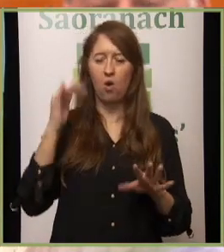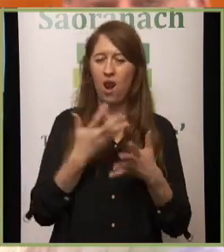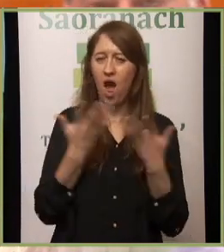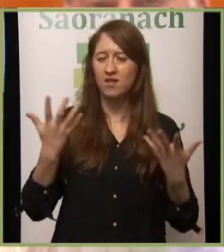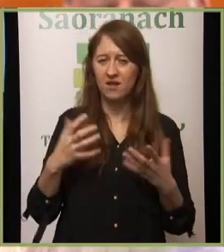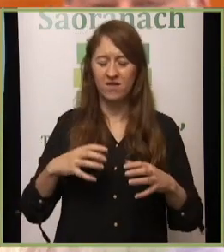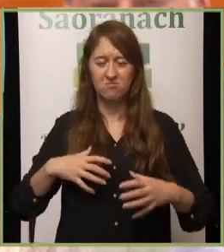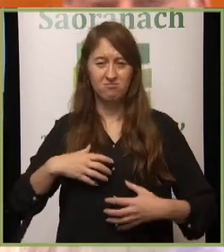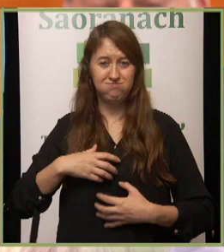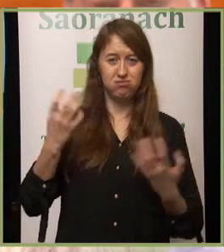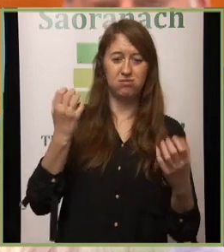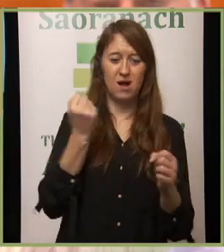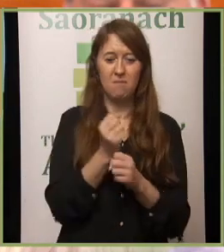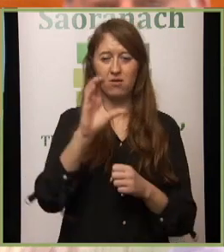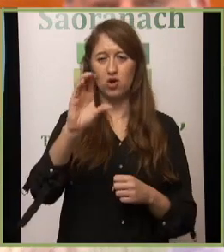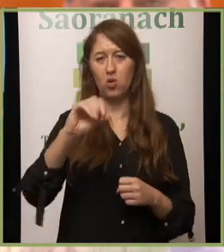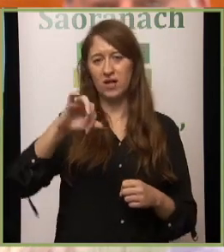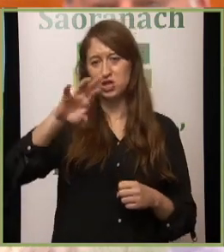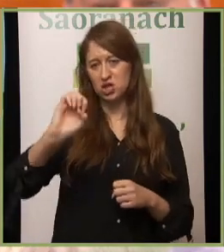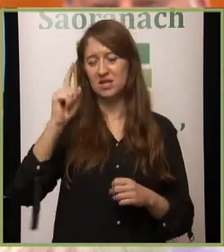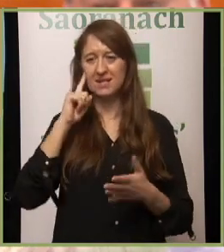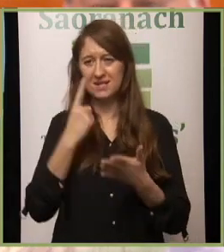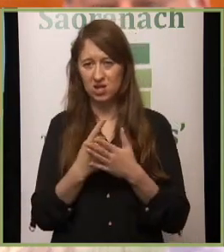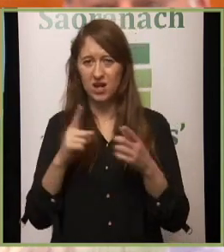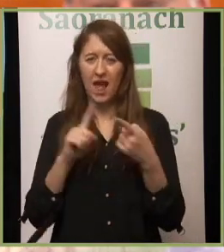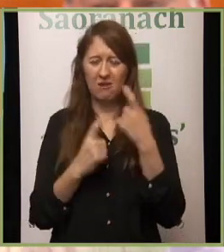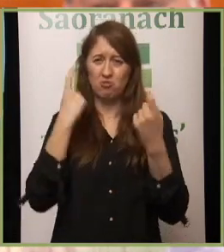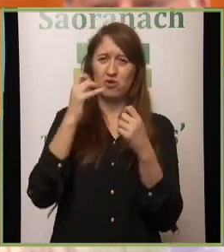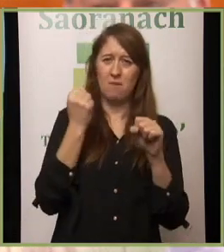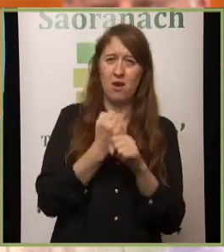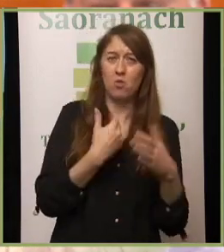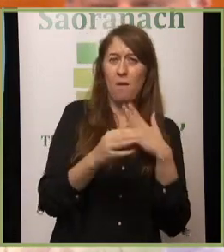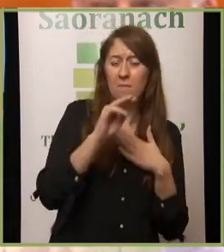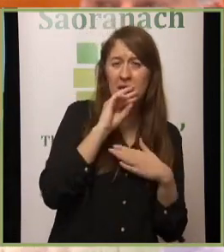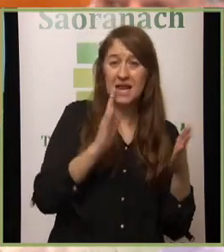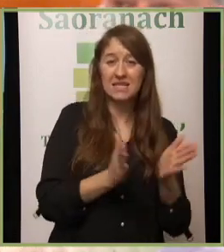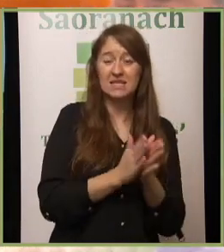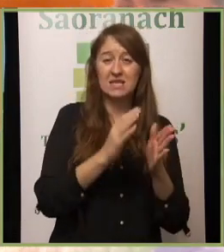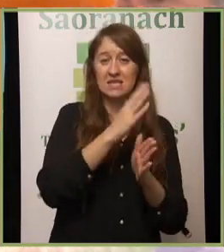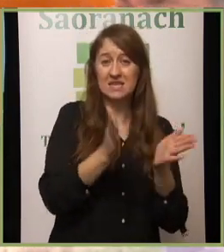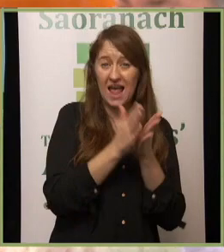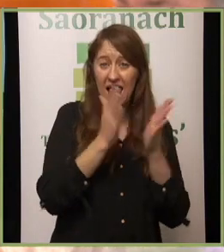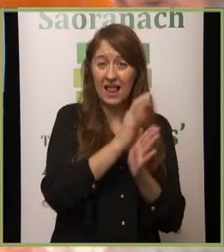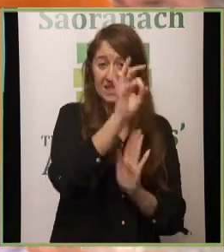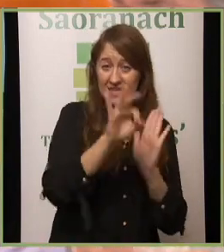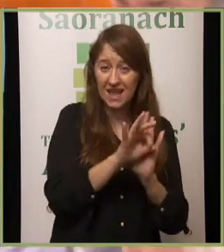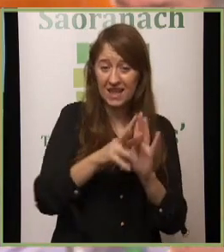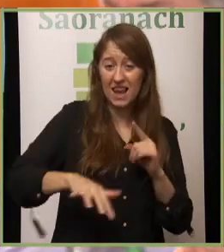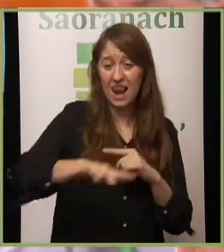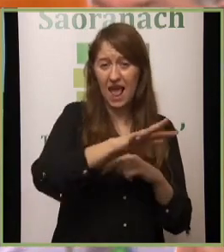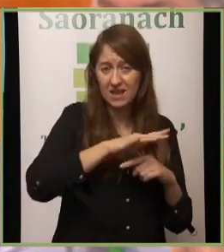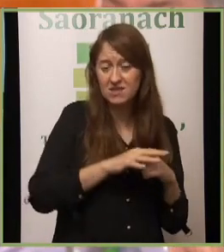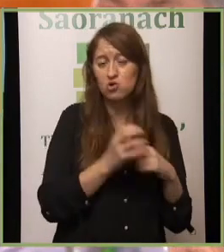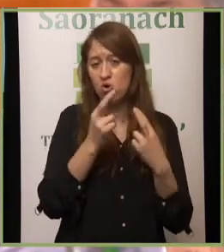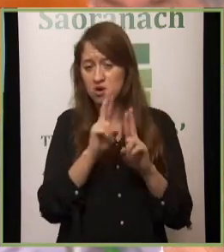and probably a bit of disinformation about whether it actually meant state lands would be sold off. I think there's still an open question,